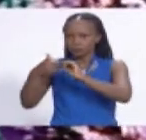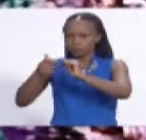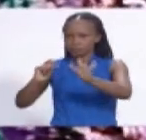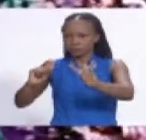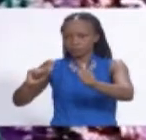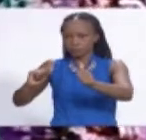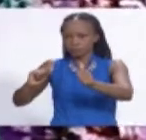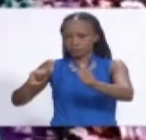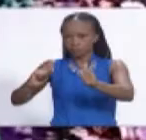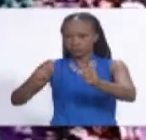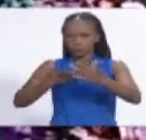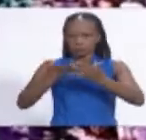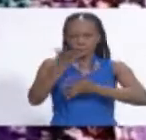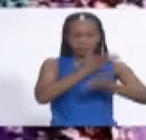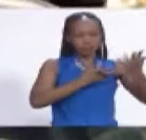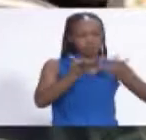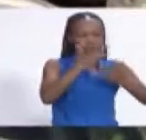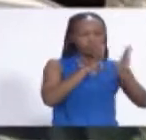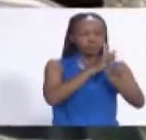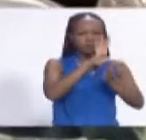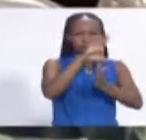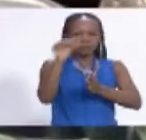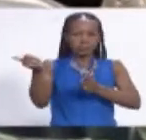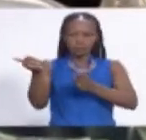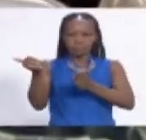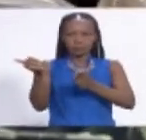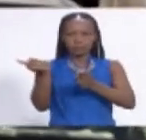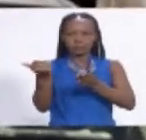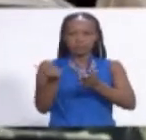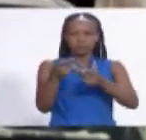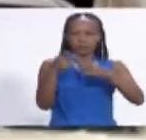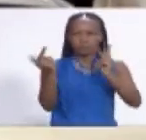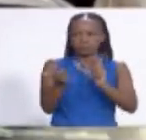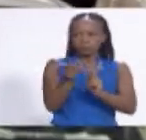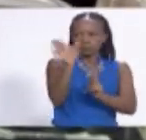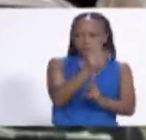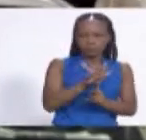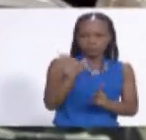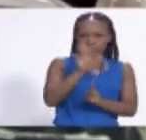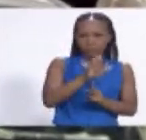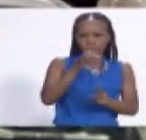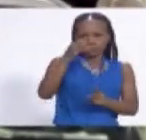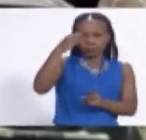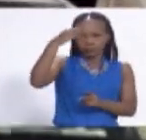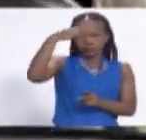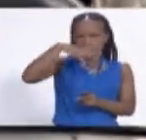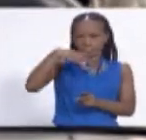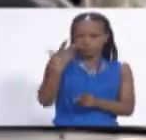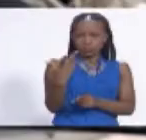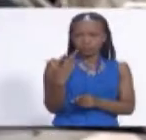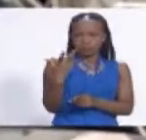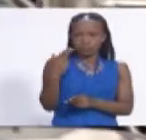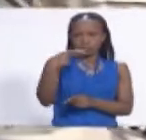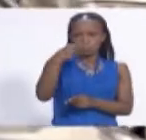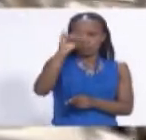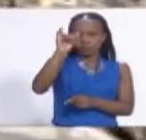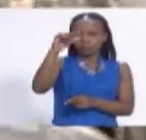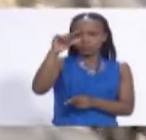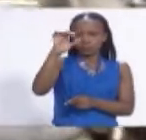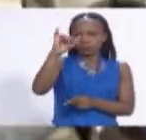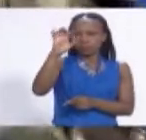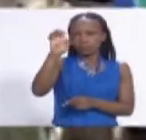mixing with others in a crowd. An area which may be of much concern is hygiene in the public transport sector,